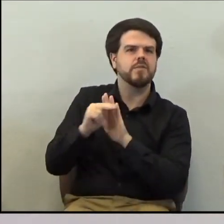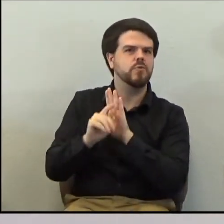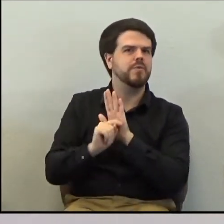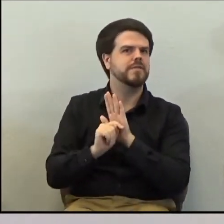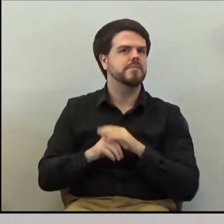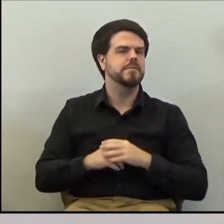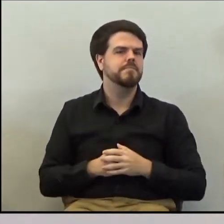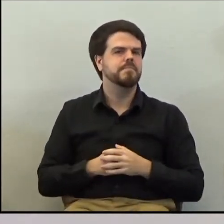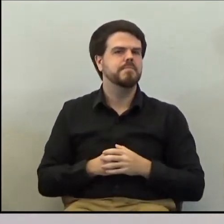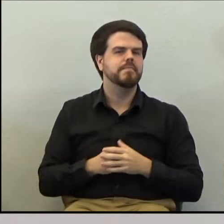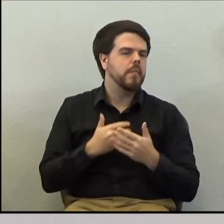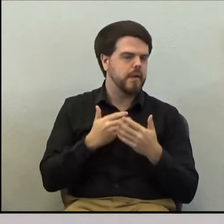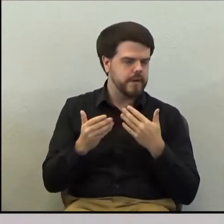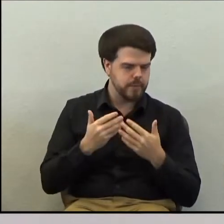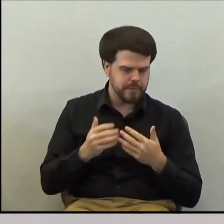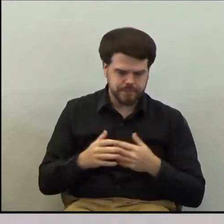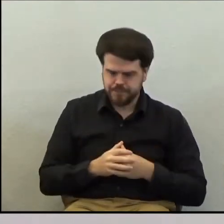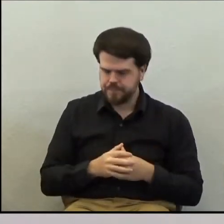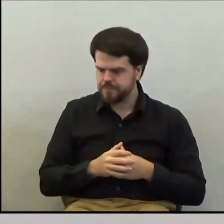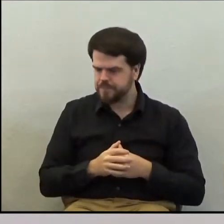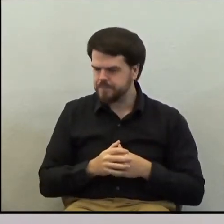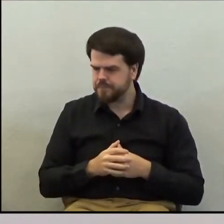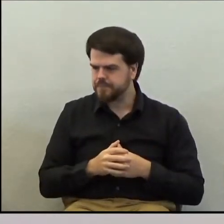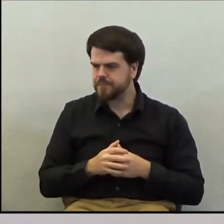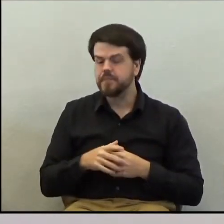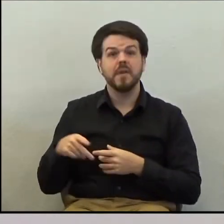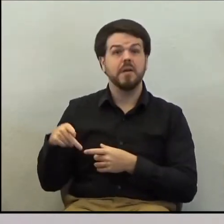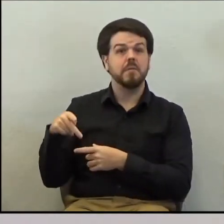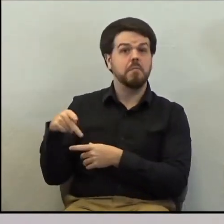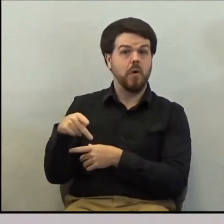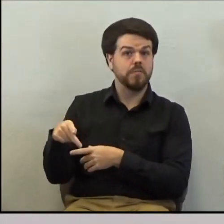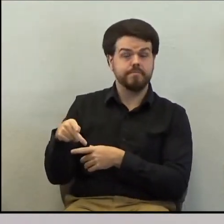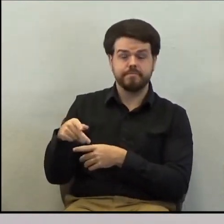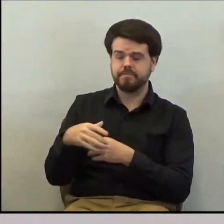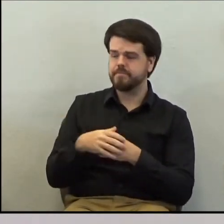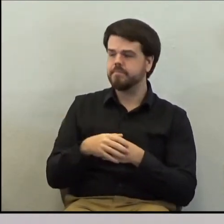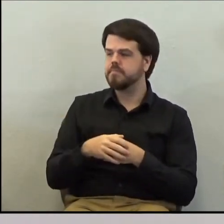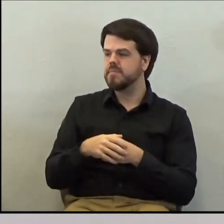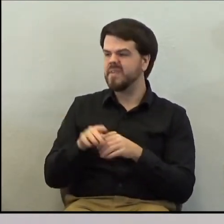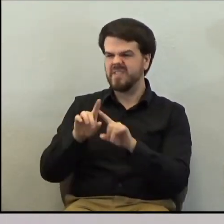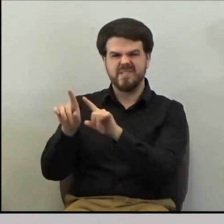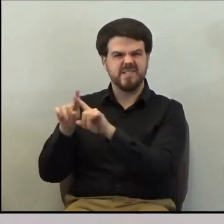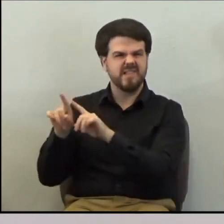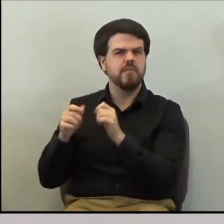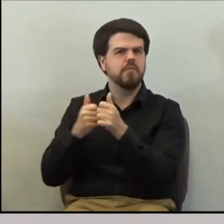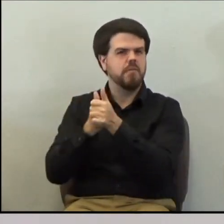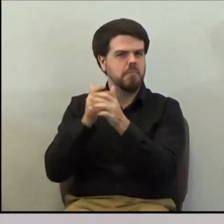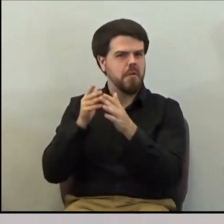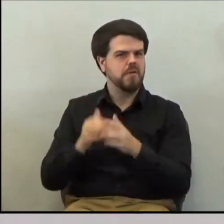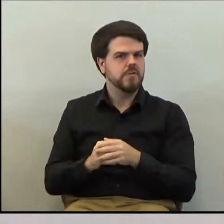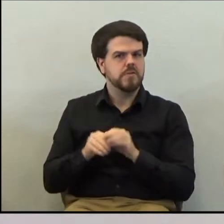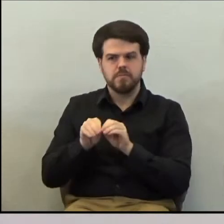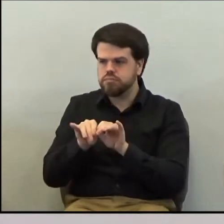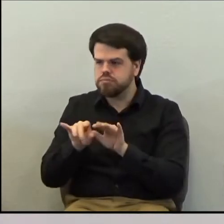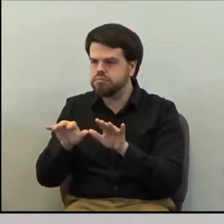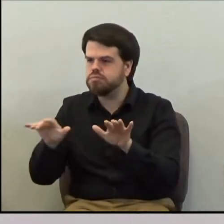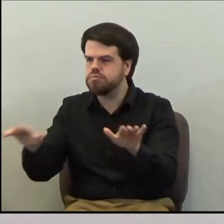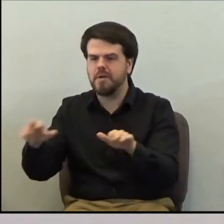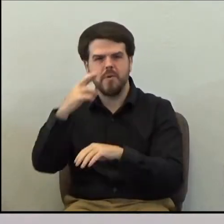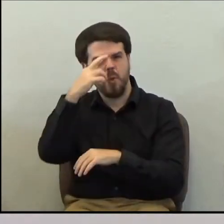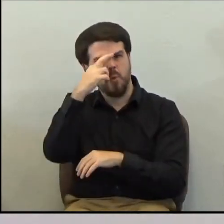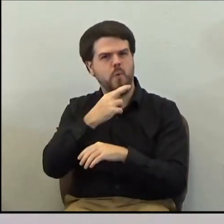anyway, when Paul and the others went throughout the ancient Roman world, town to